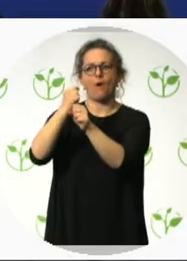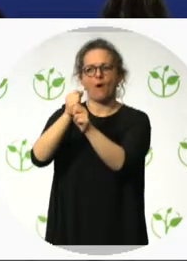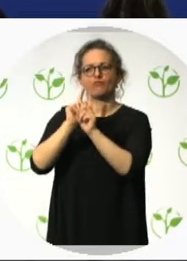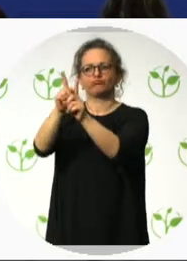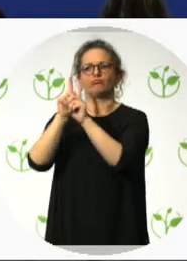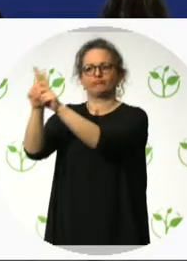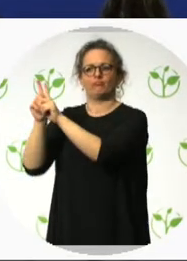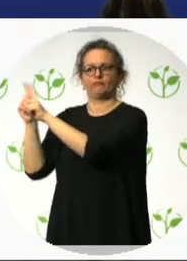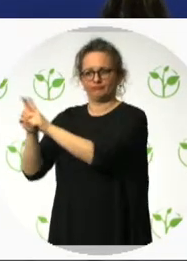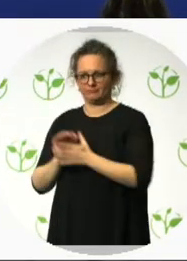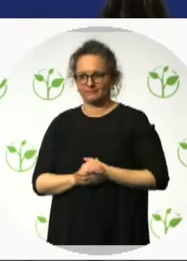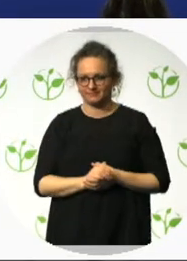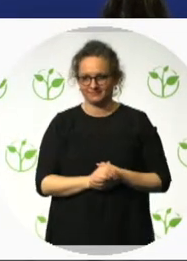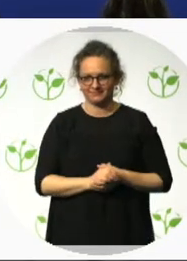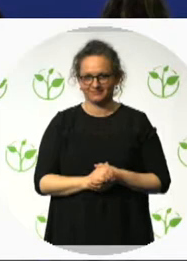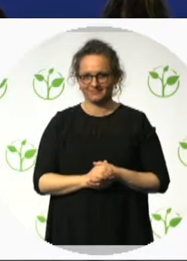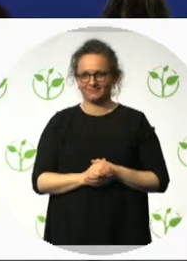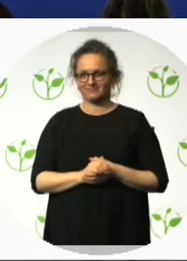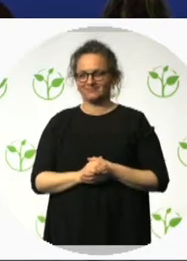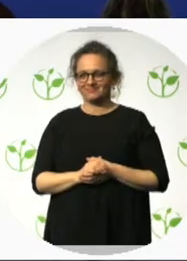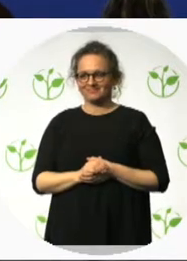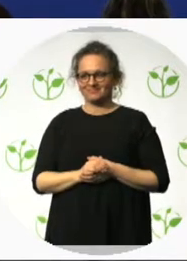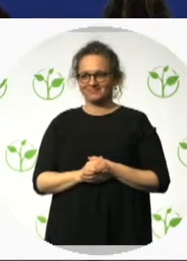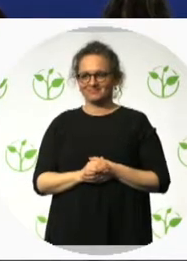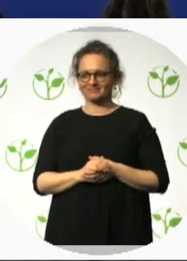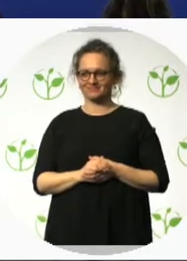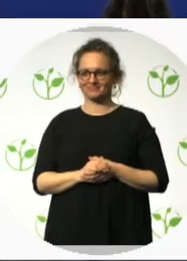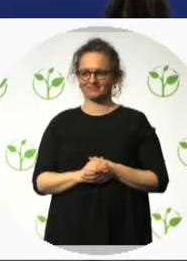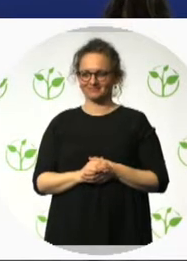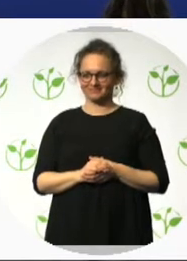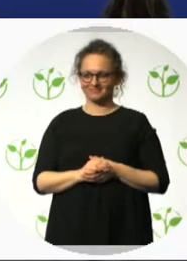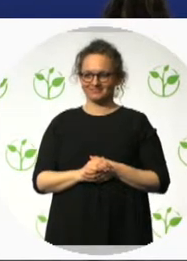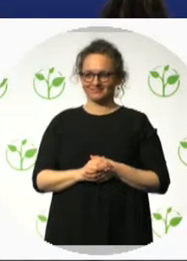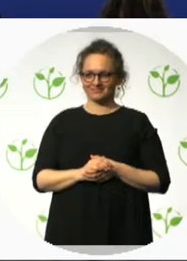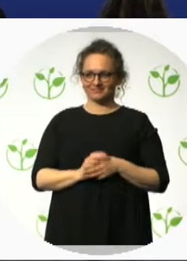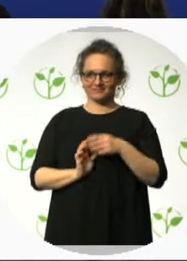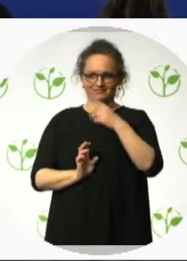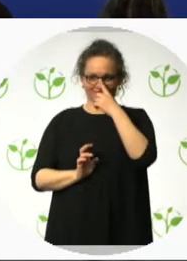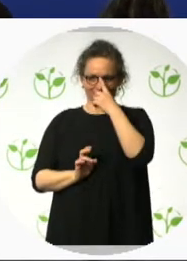and so on, and go with them to the job interviews.